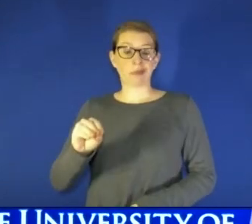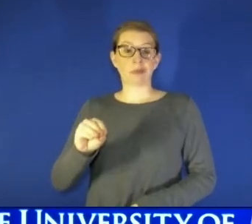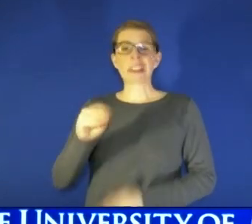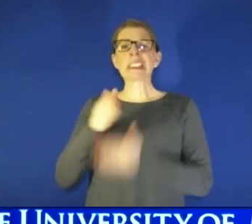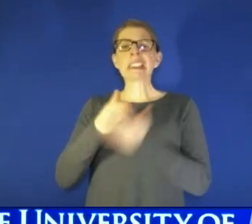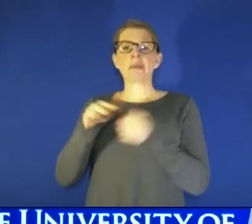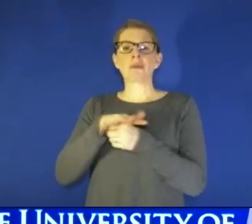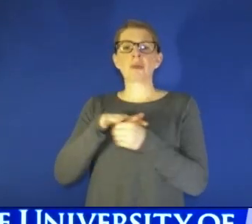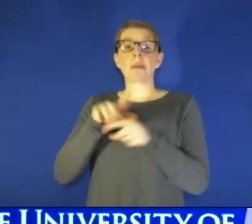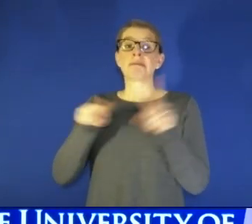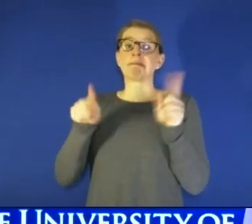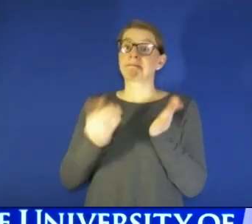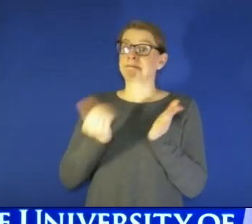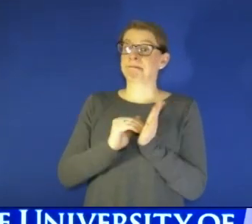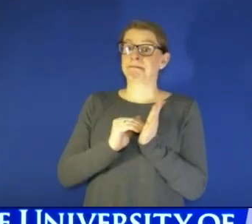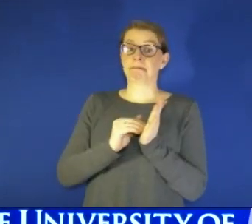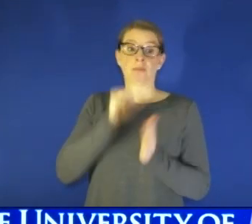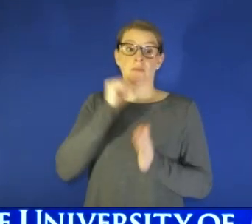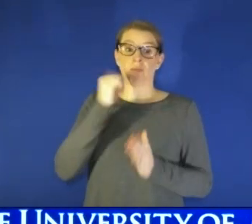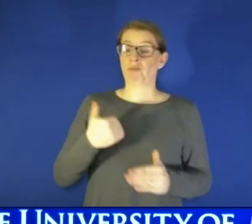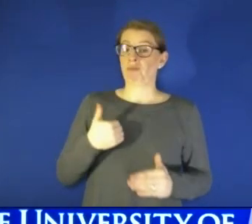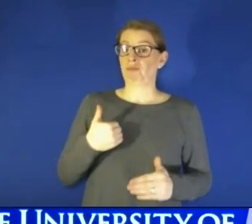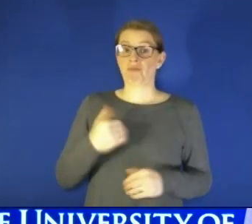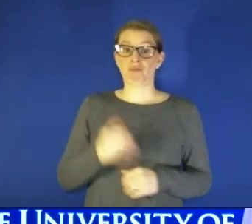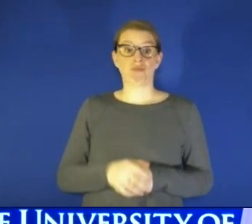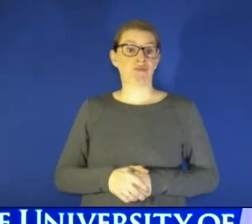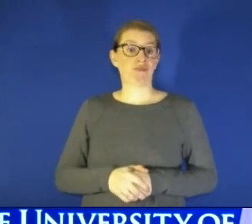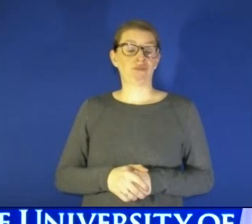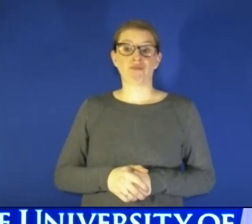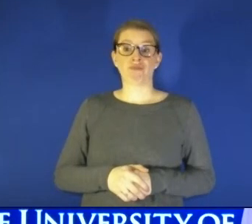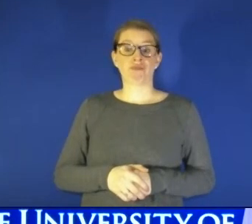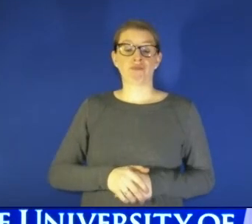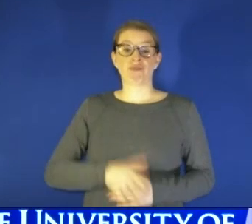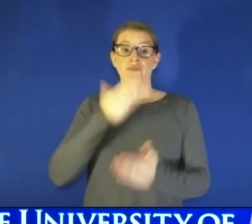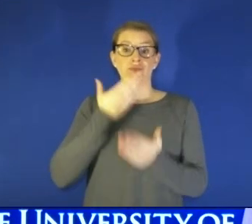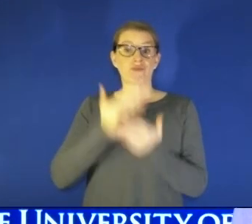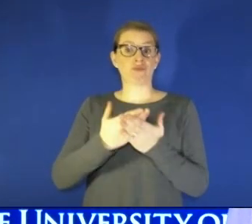But again, we don't have very good publicly